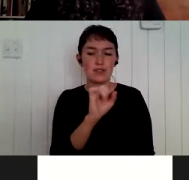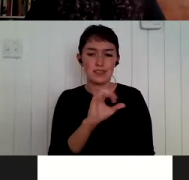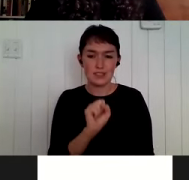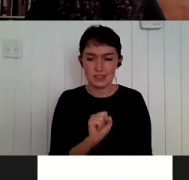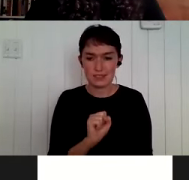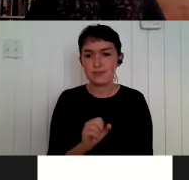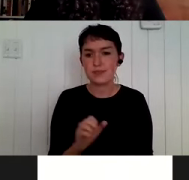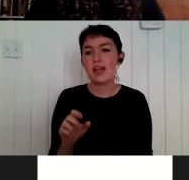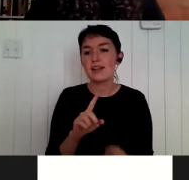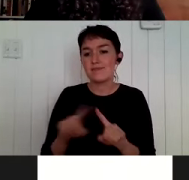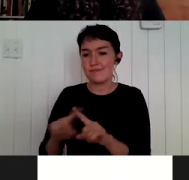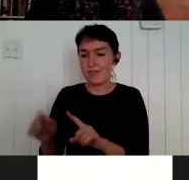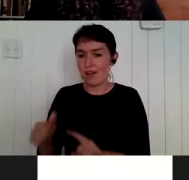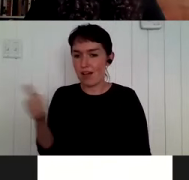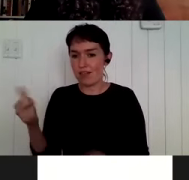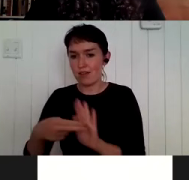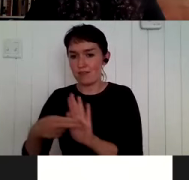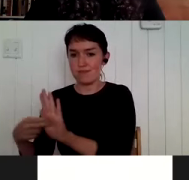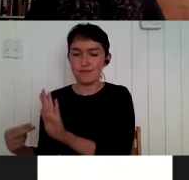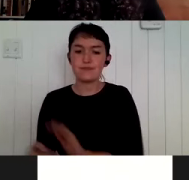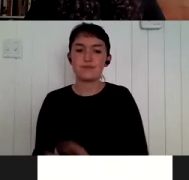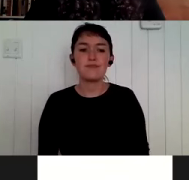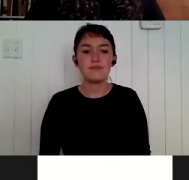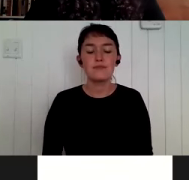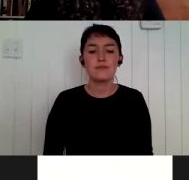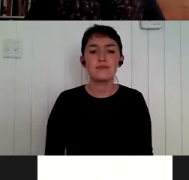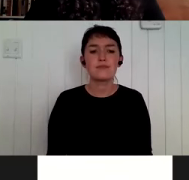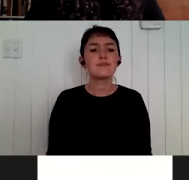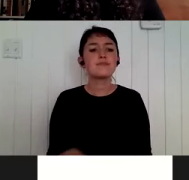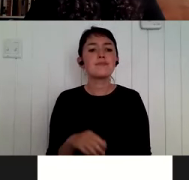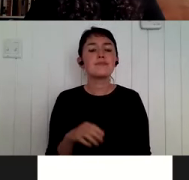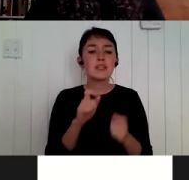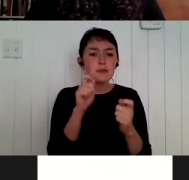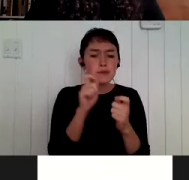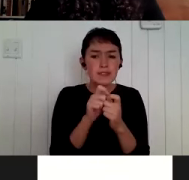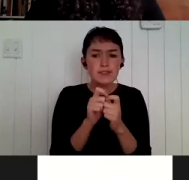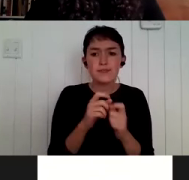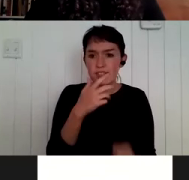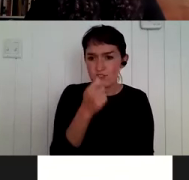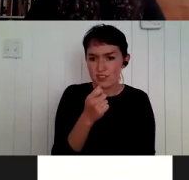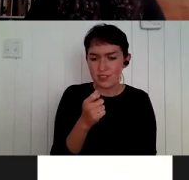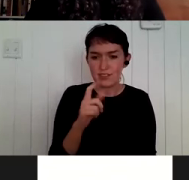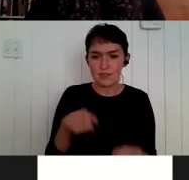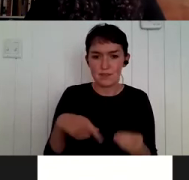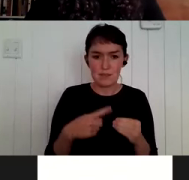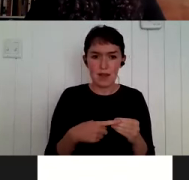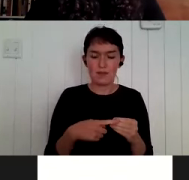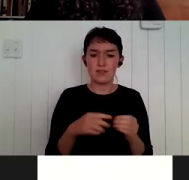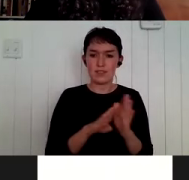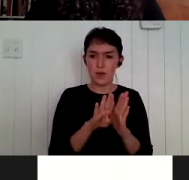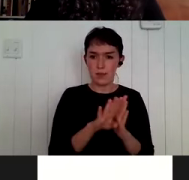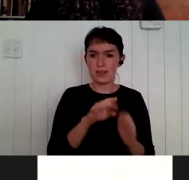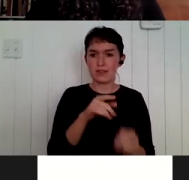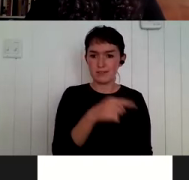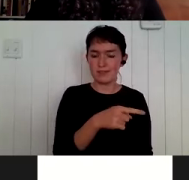that's particularly interesting about psychosis is Emily talked about these sleep rhythms, the ones that were sort of